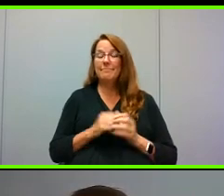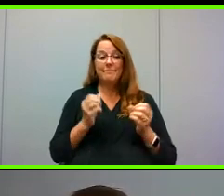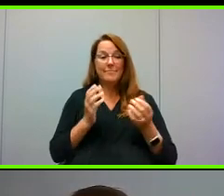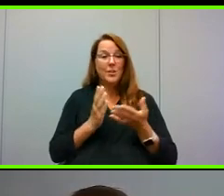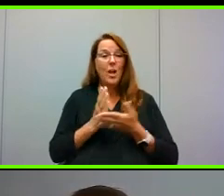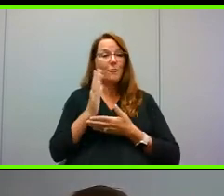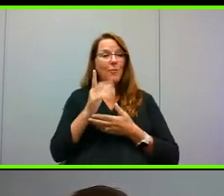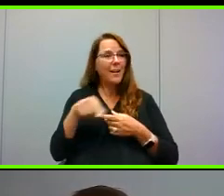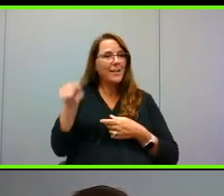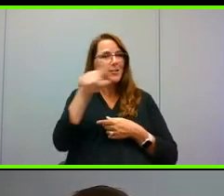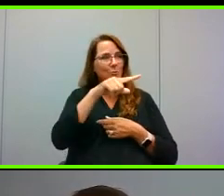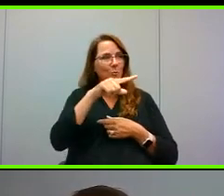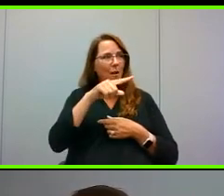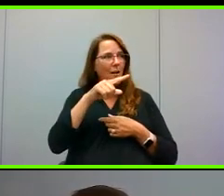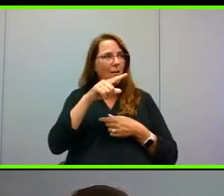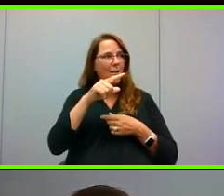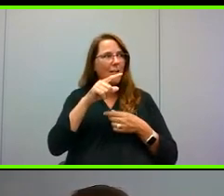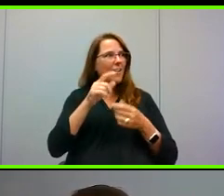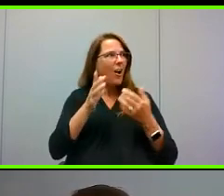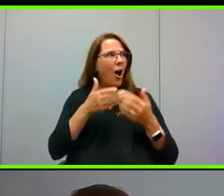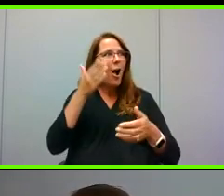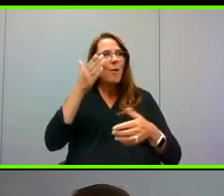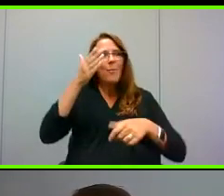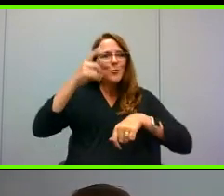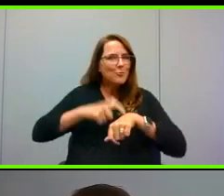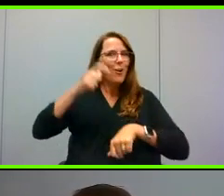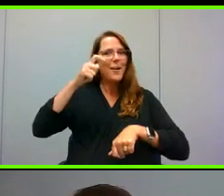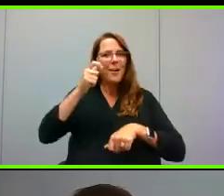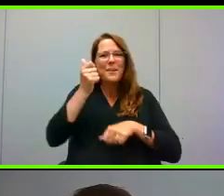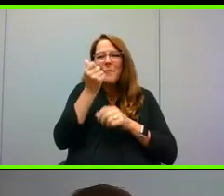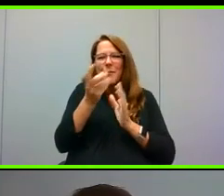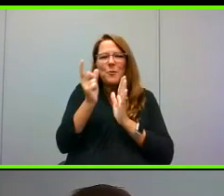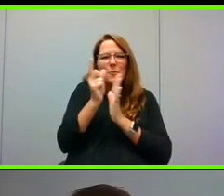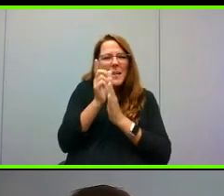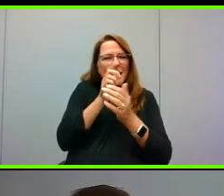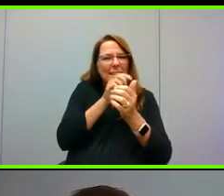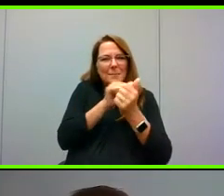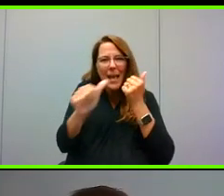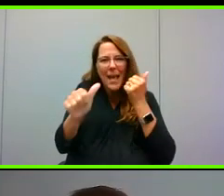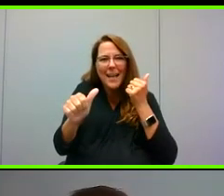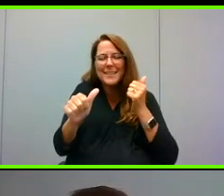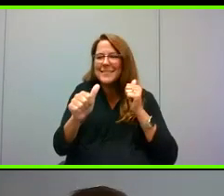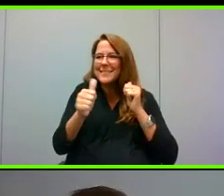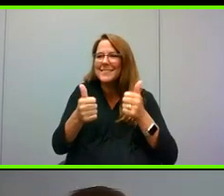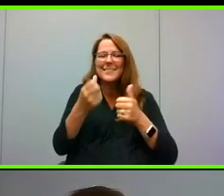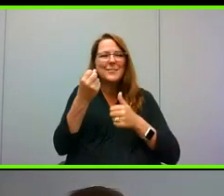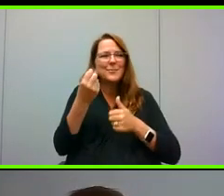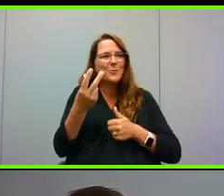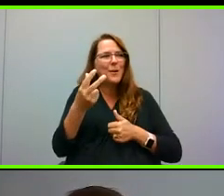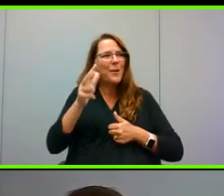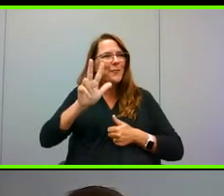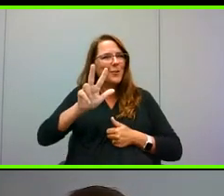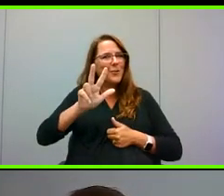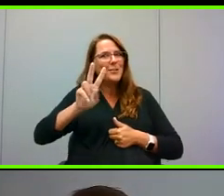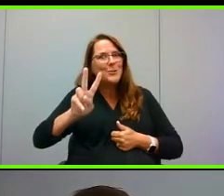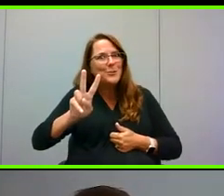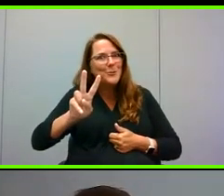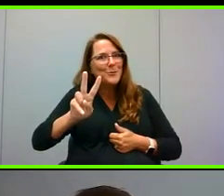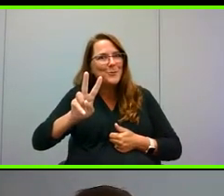All right, you all are running almost right on time. You're just a couple minutes over at Good job.